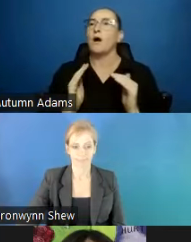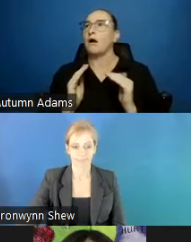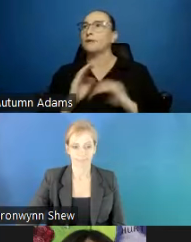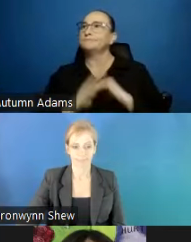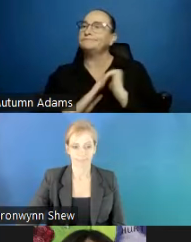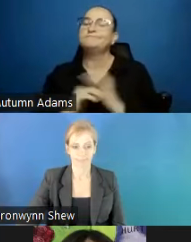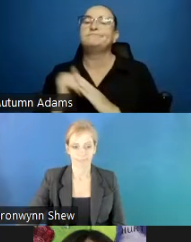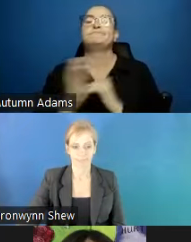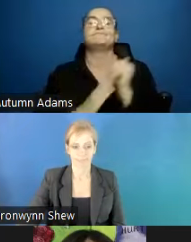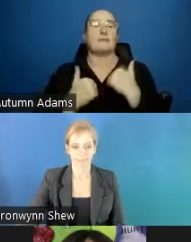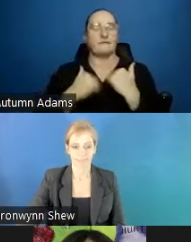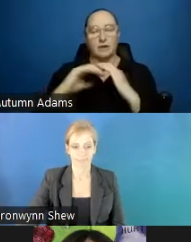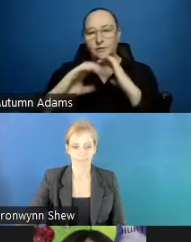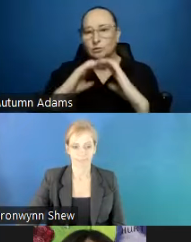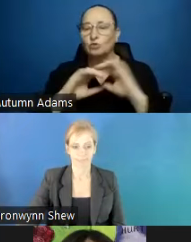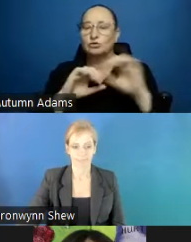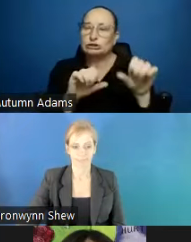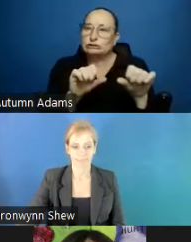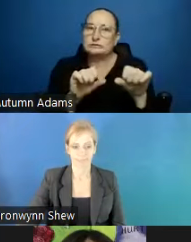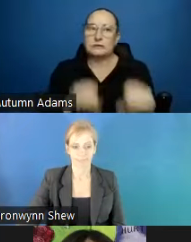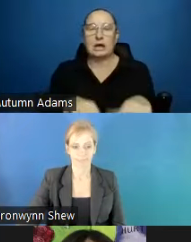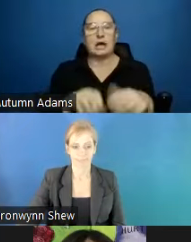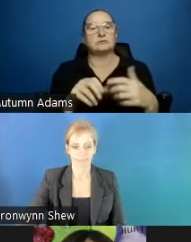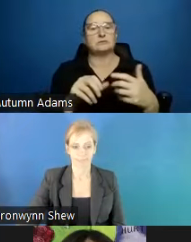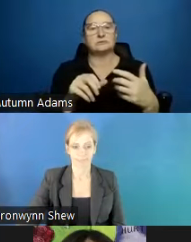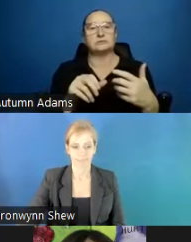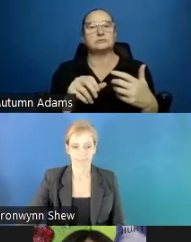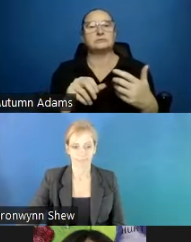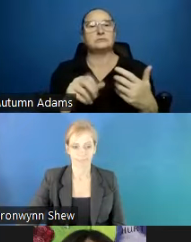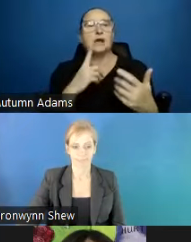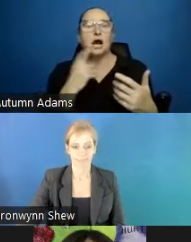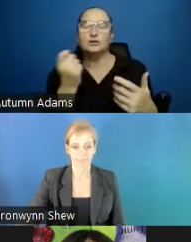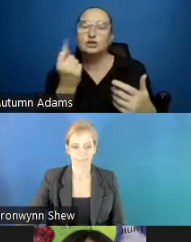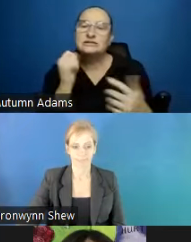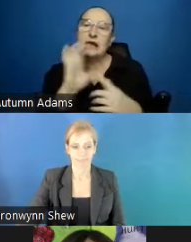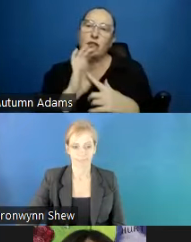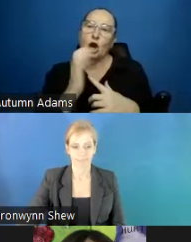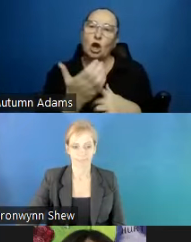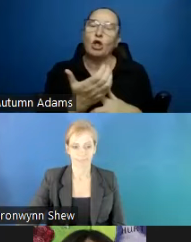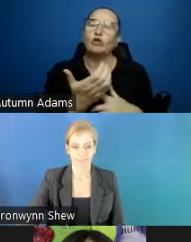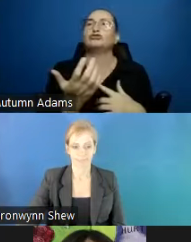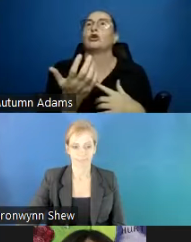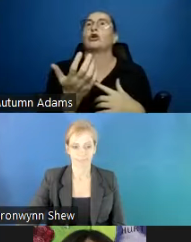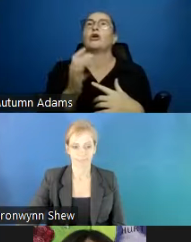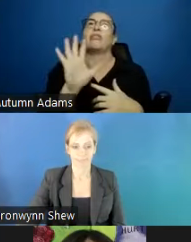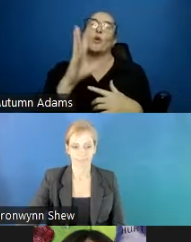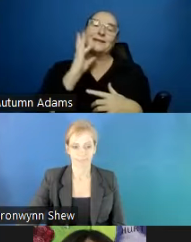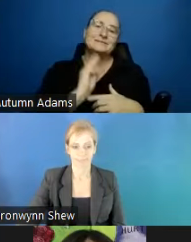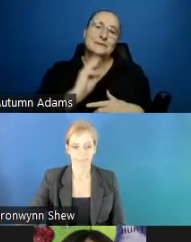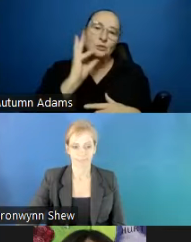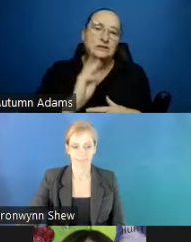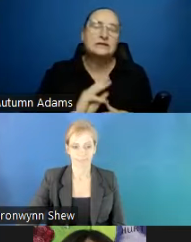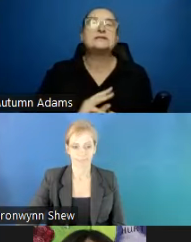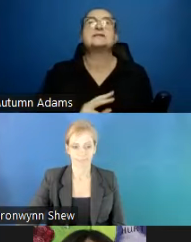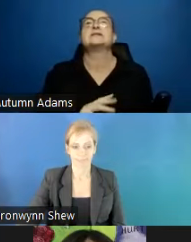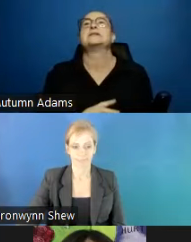communication and able to understand their culture, their experiences. It's